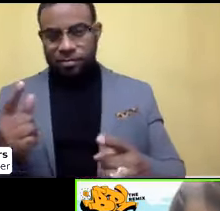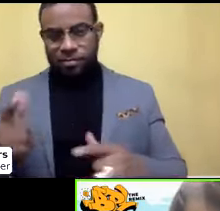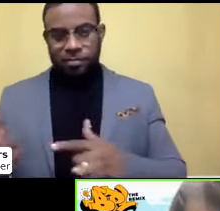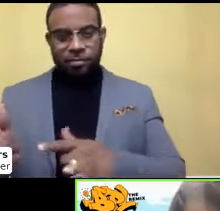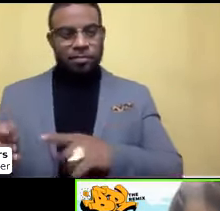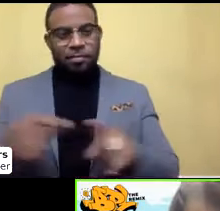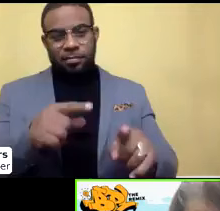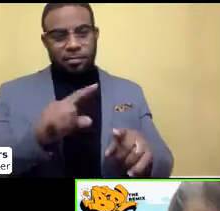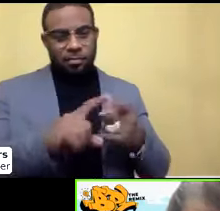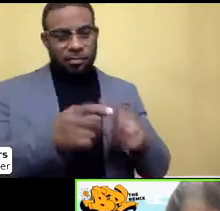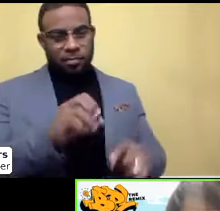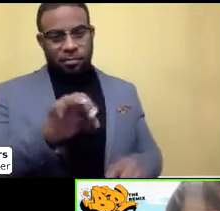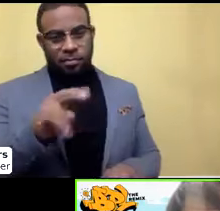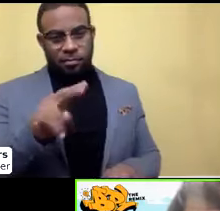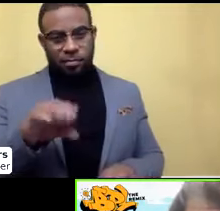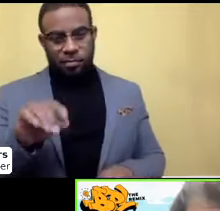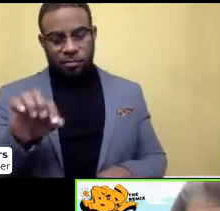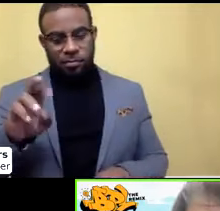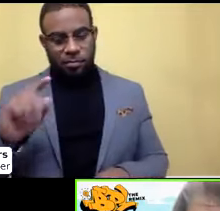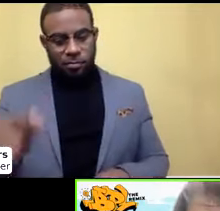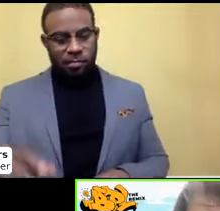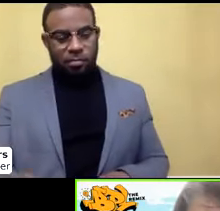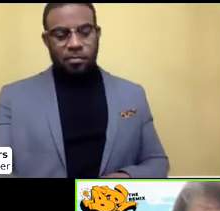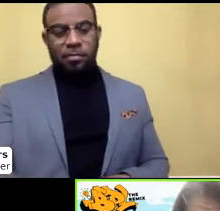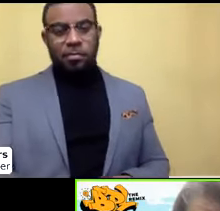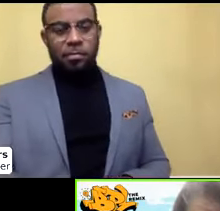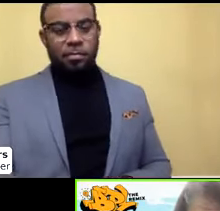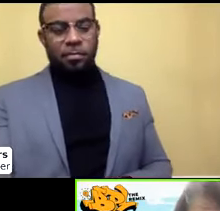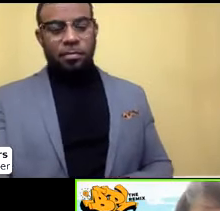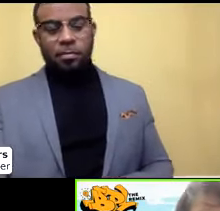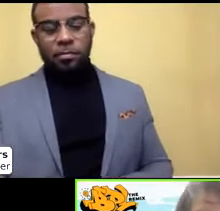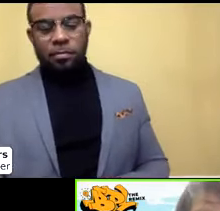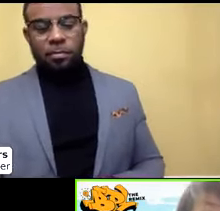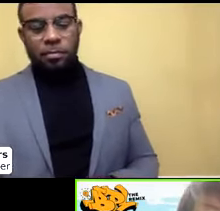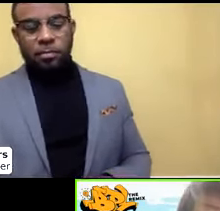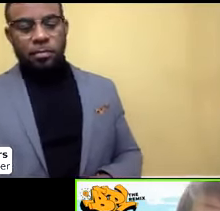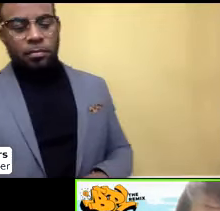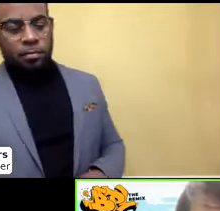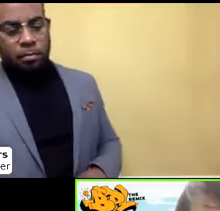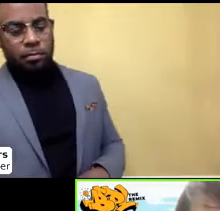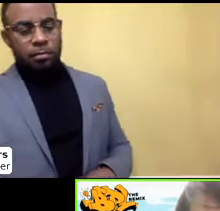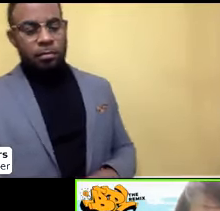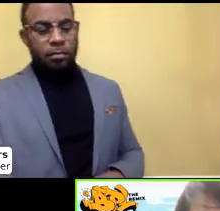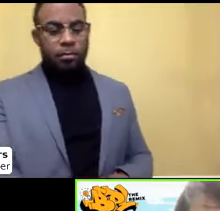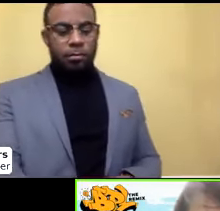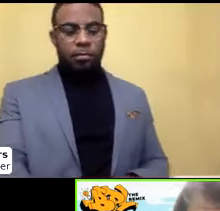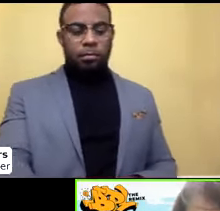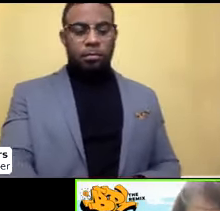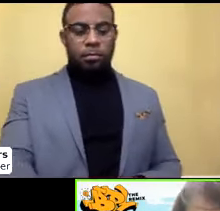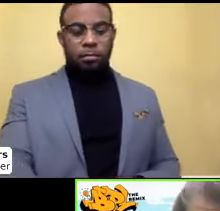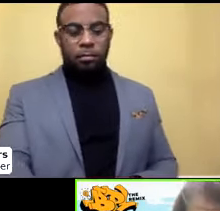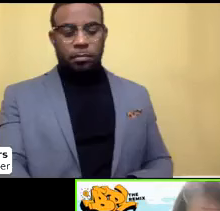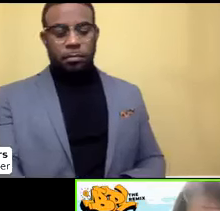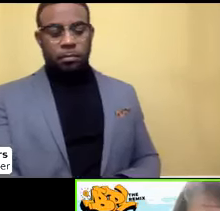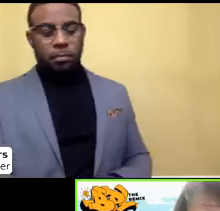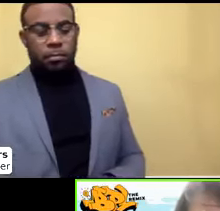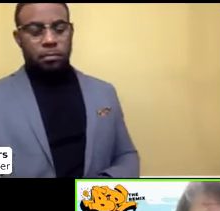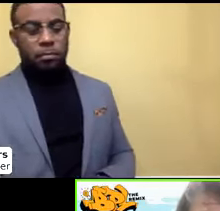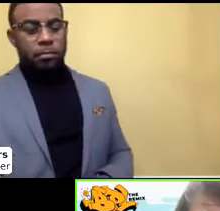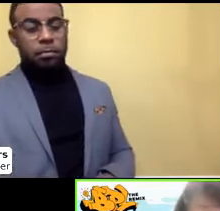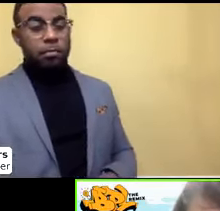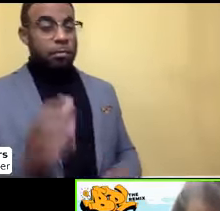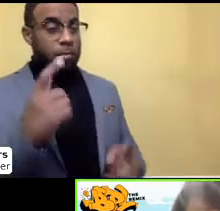to friendsofthecongo.org and see what they're doing, join them, look at their